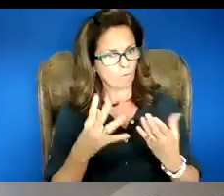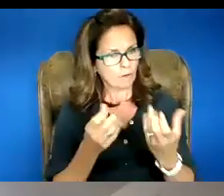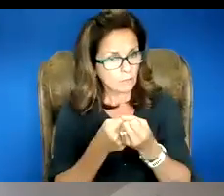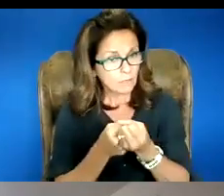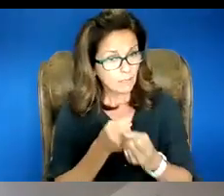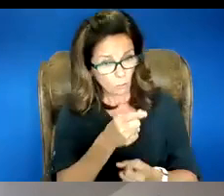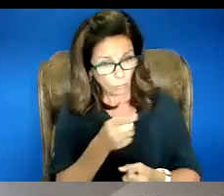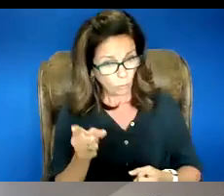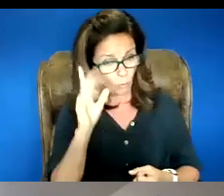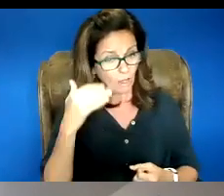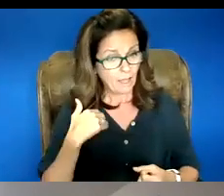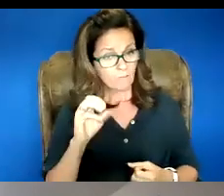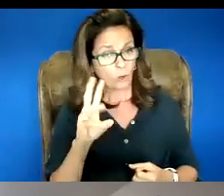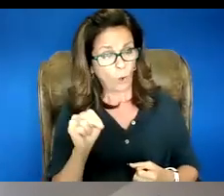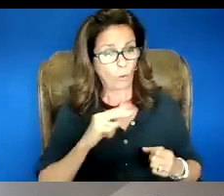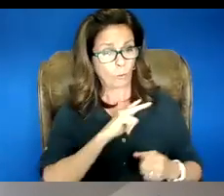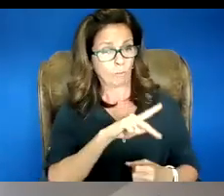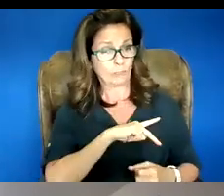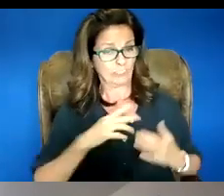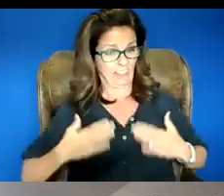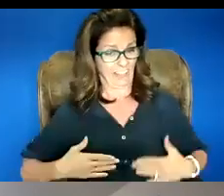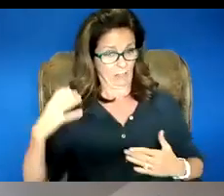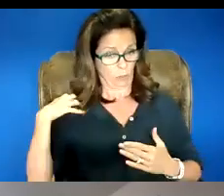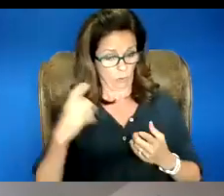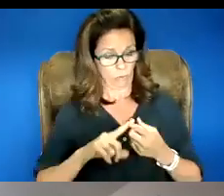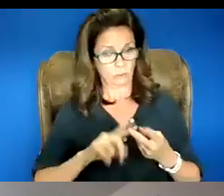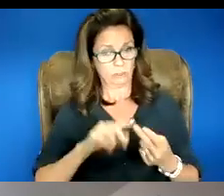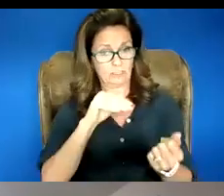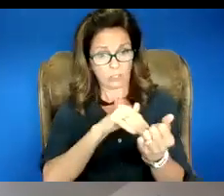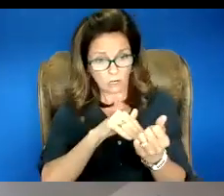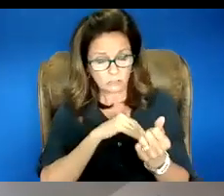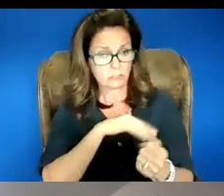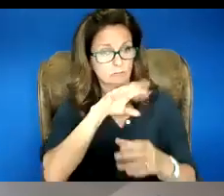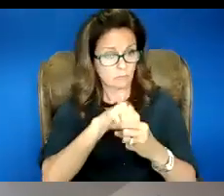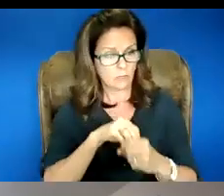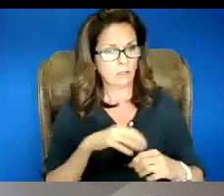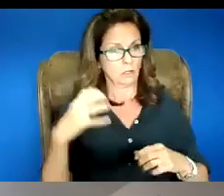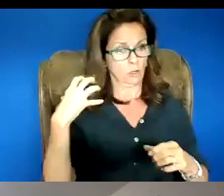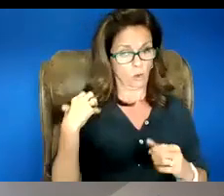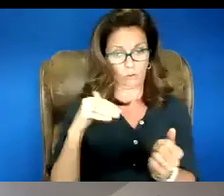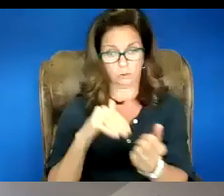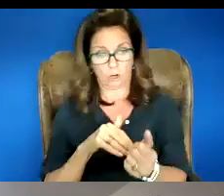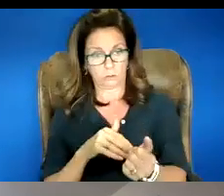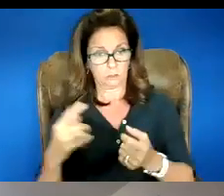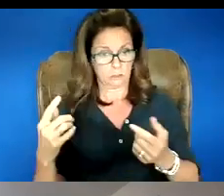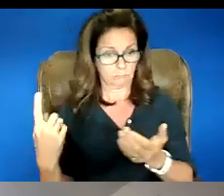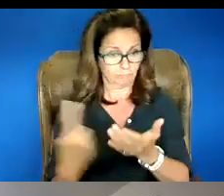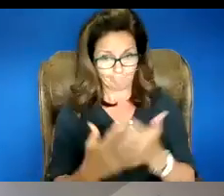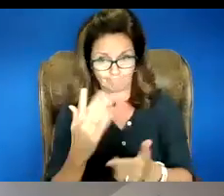health coach. Your physician will be involved. Your coach and your physician collaborate together. In